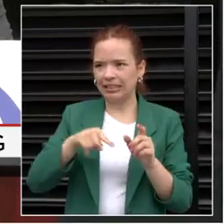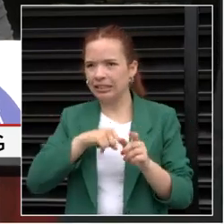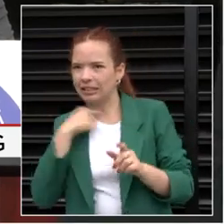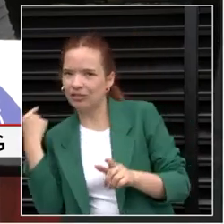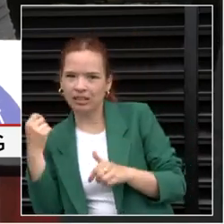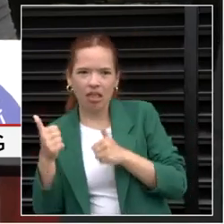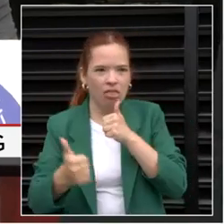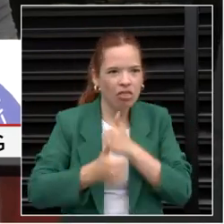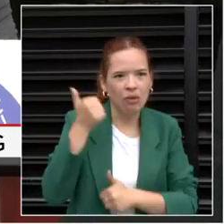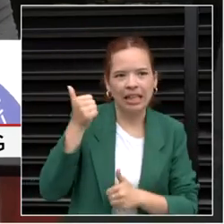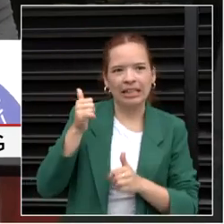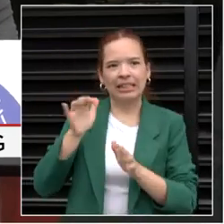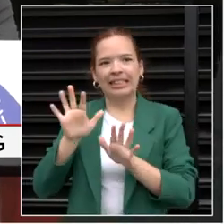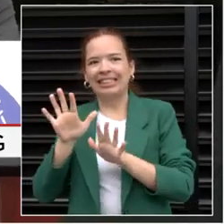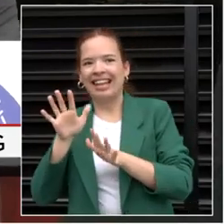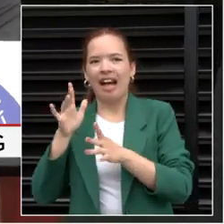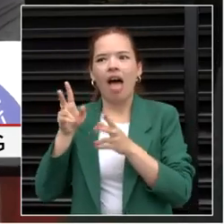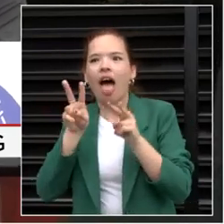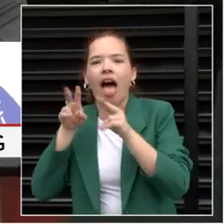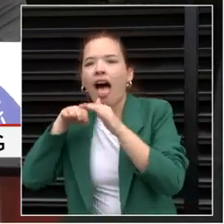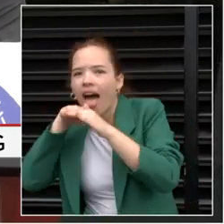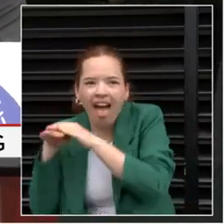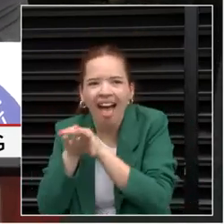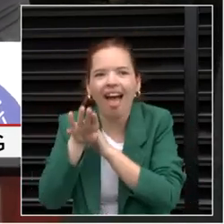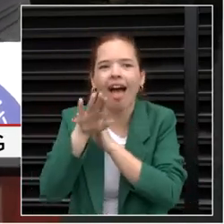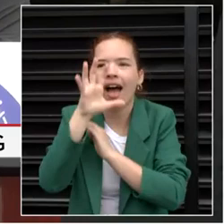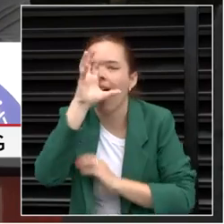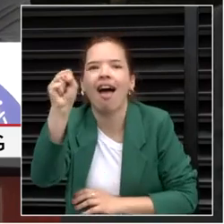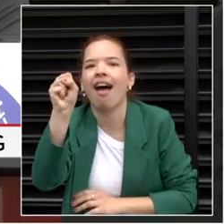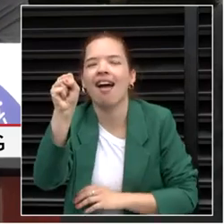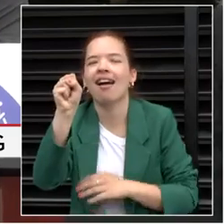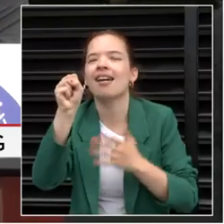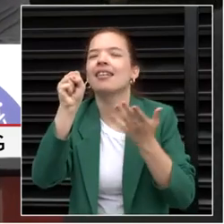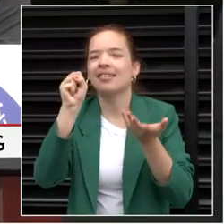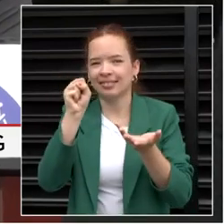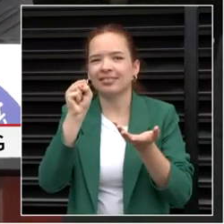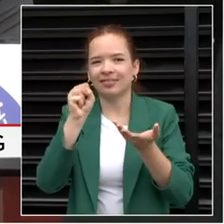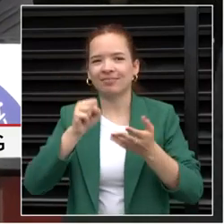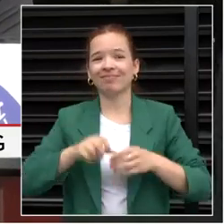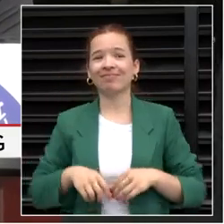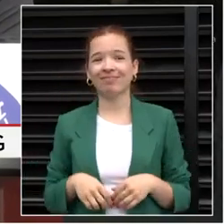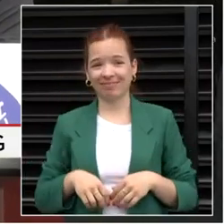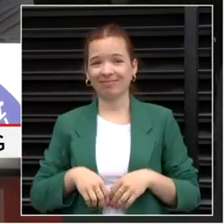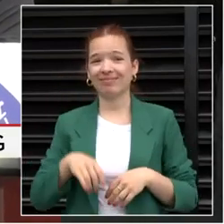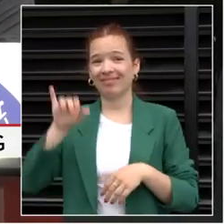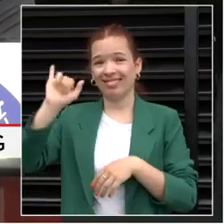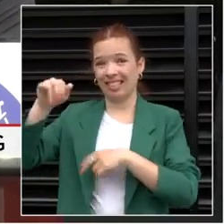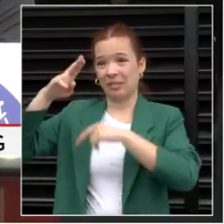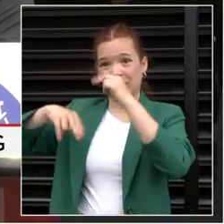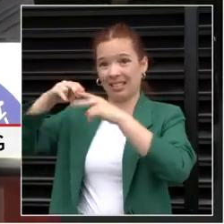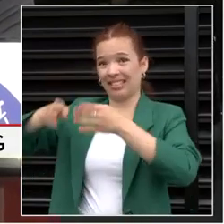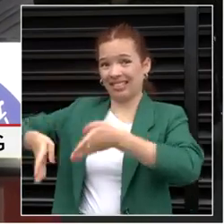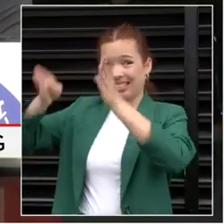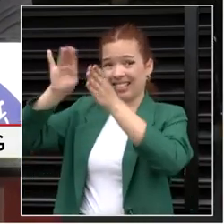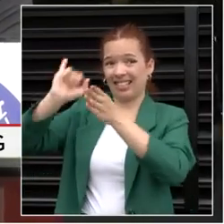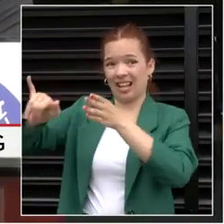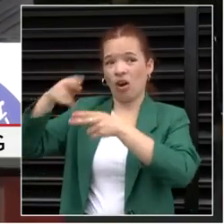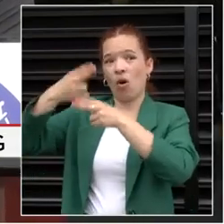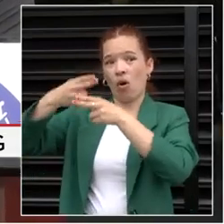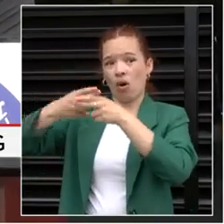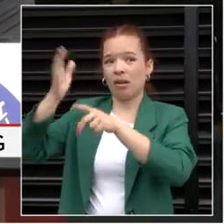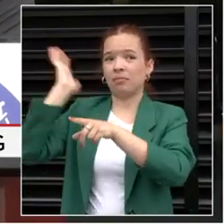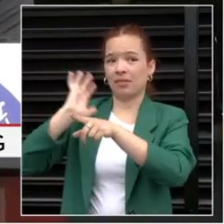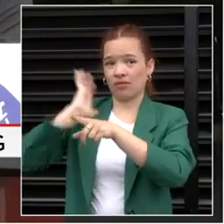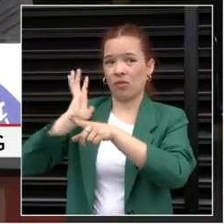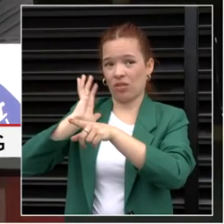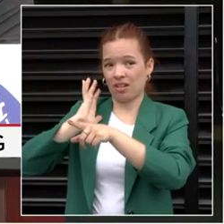these people. Anyway, that place was called the Atlantis, and as all small clubs did